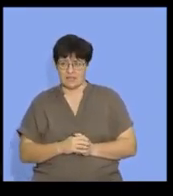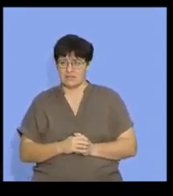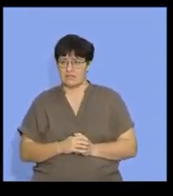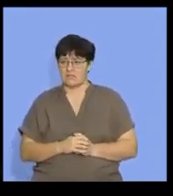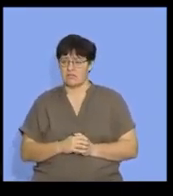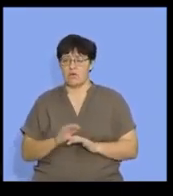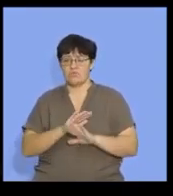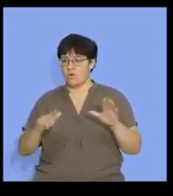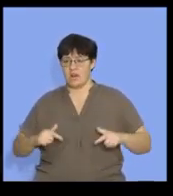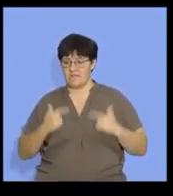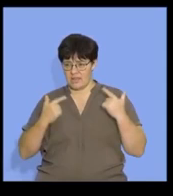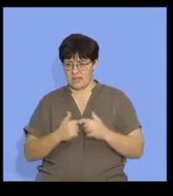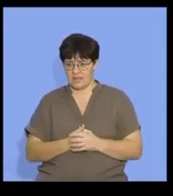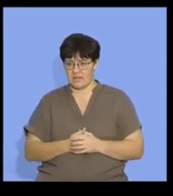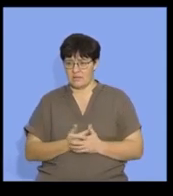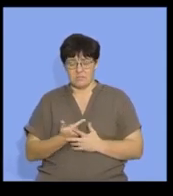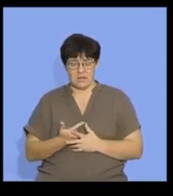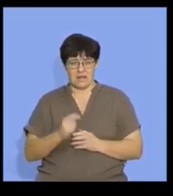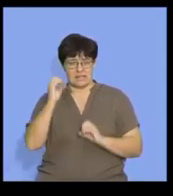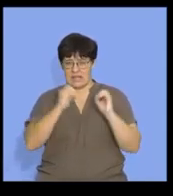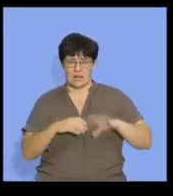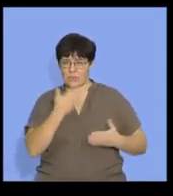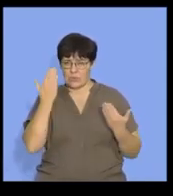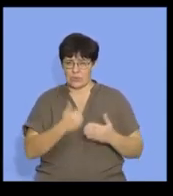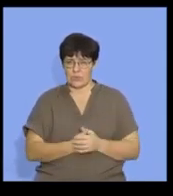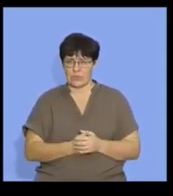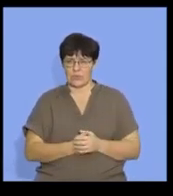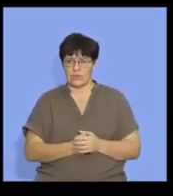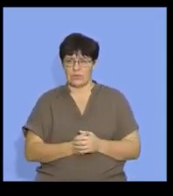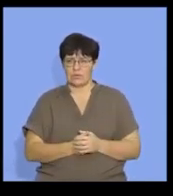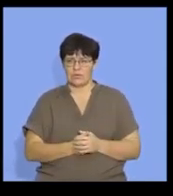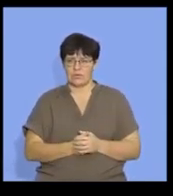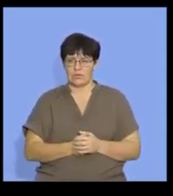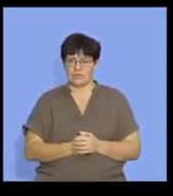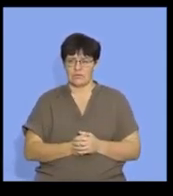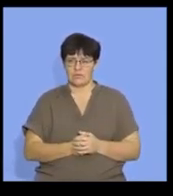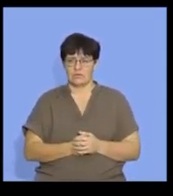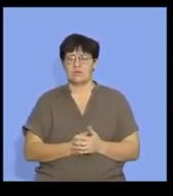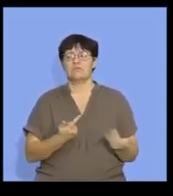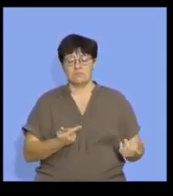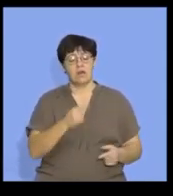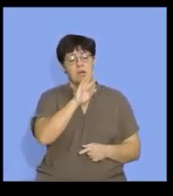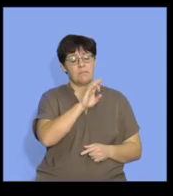is non-living, so it's not a cell. Bacteria are